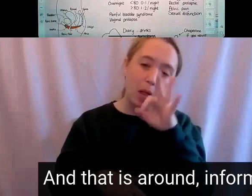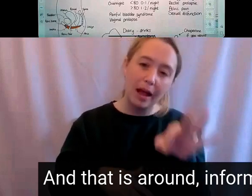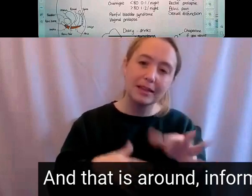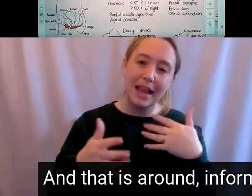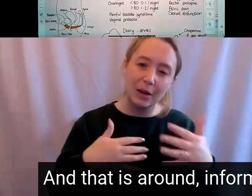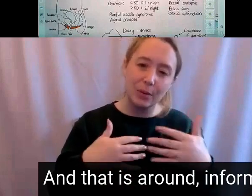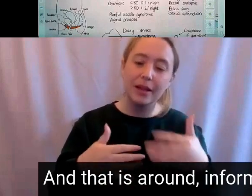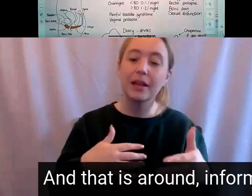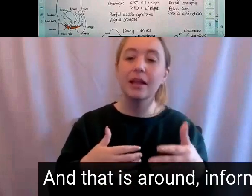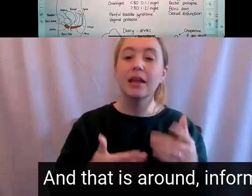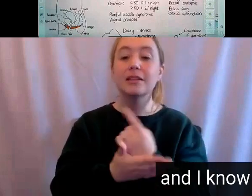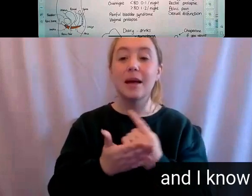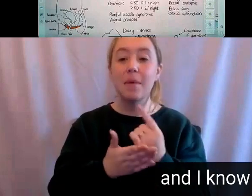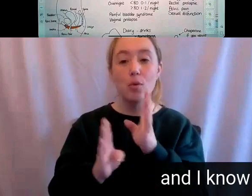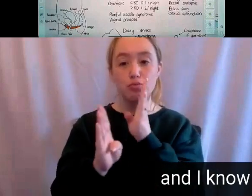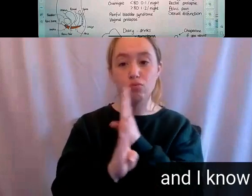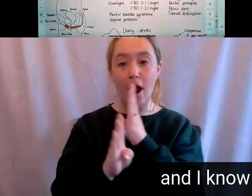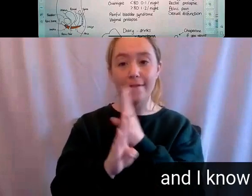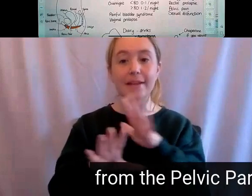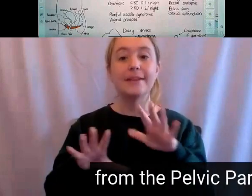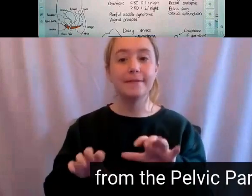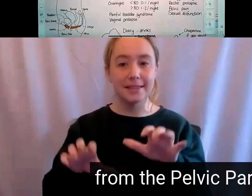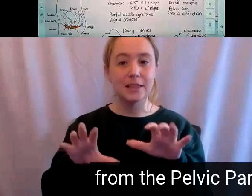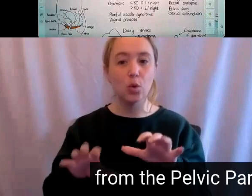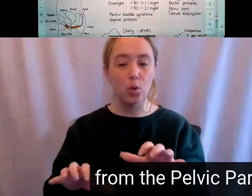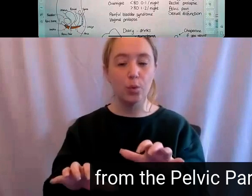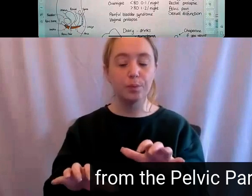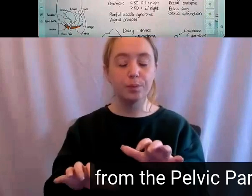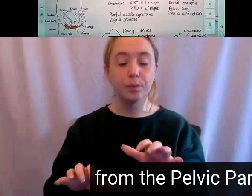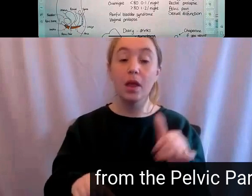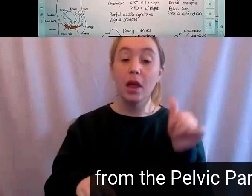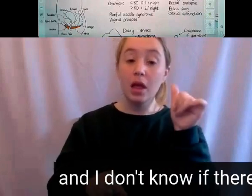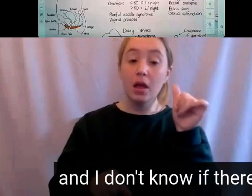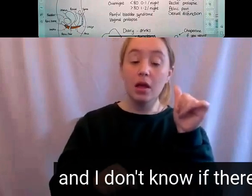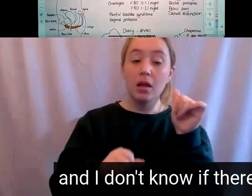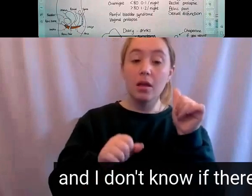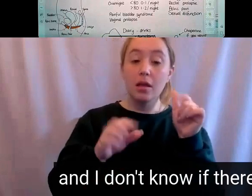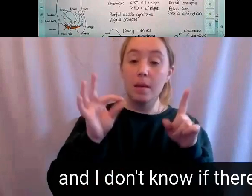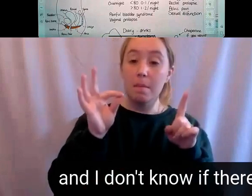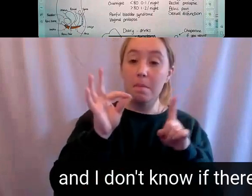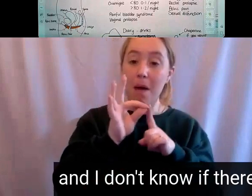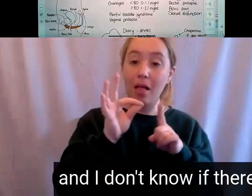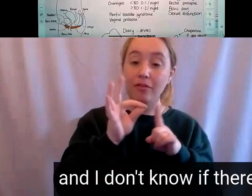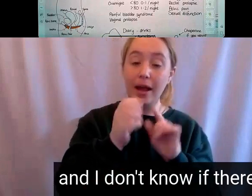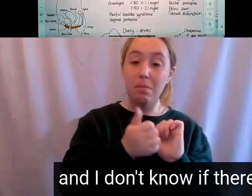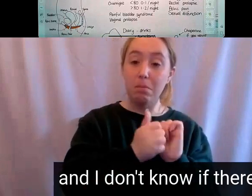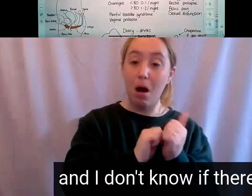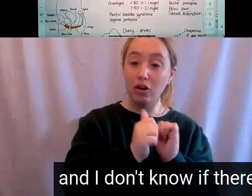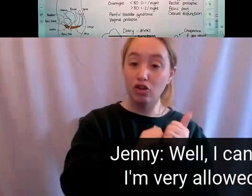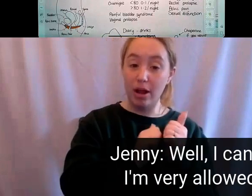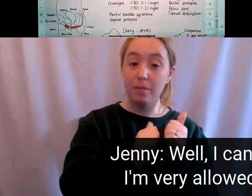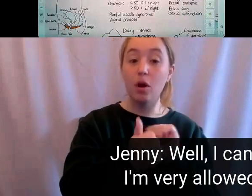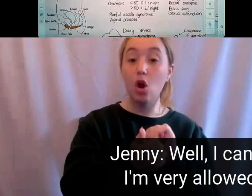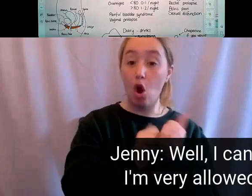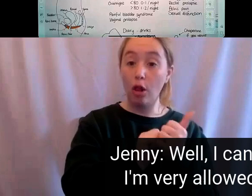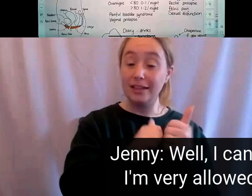information around private physios. And I know our colleagues from the Pelvic Partnership are on the call, and I don't know if there's anything you want to say.